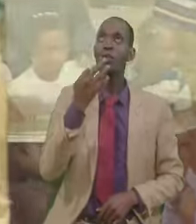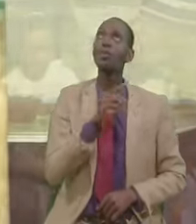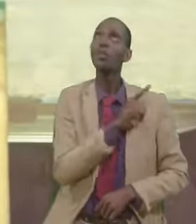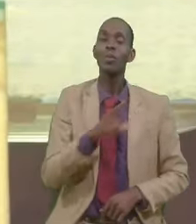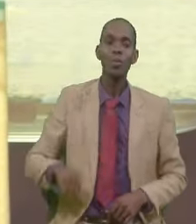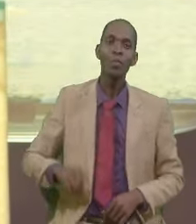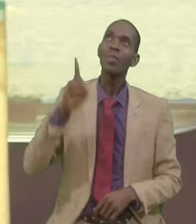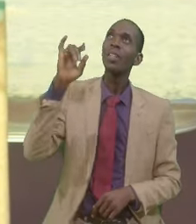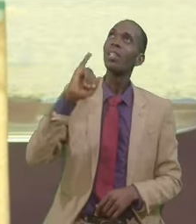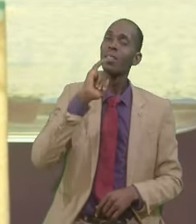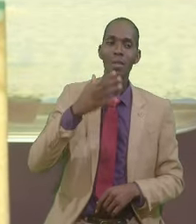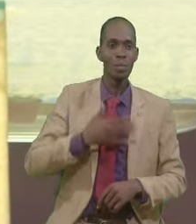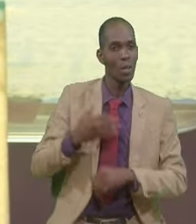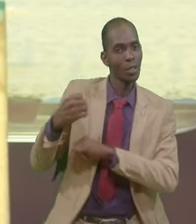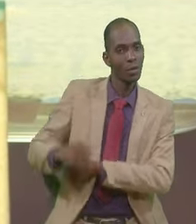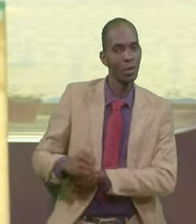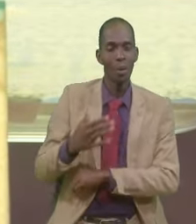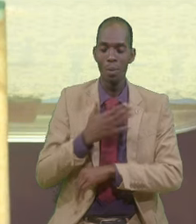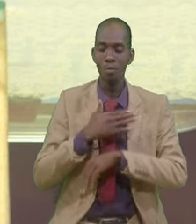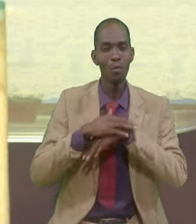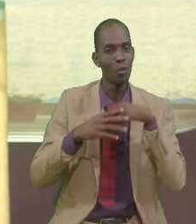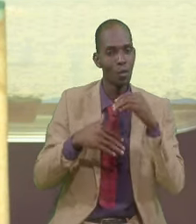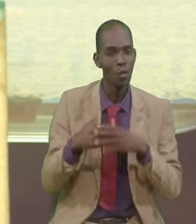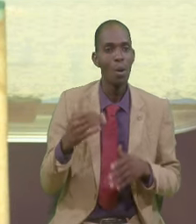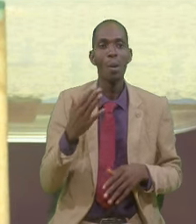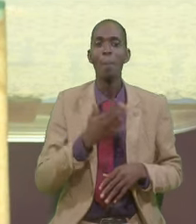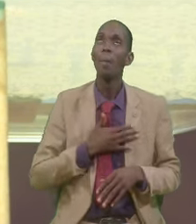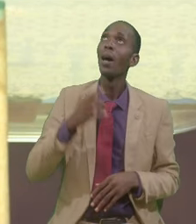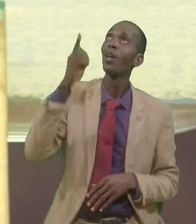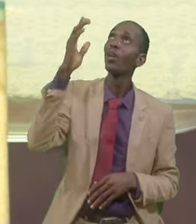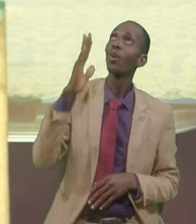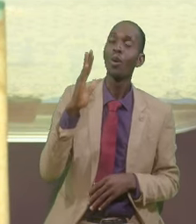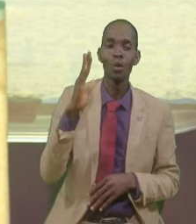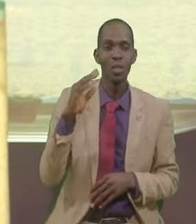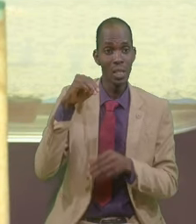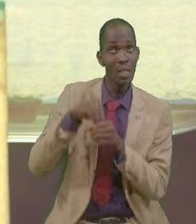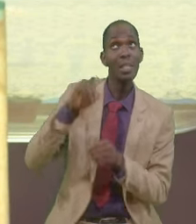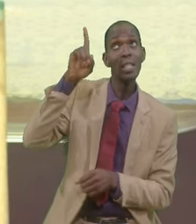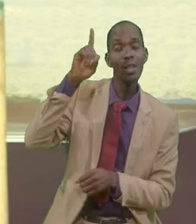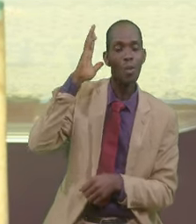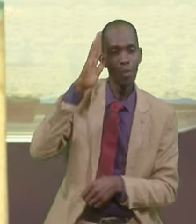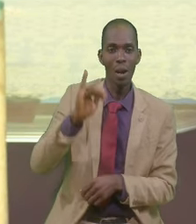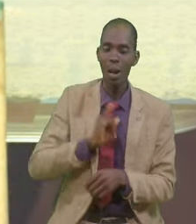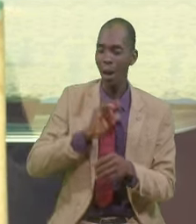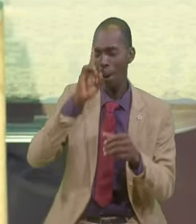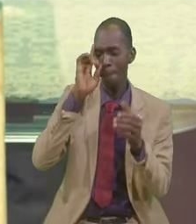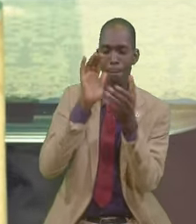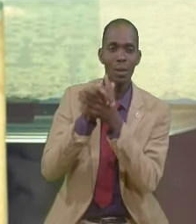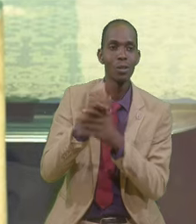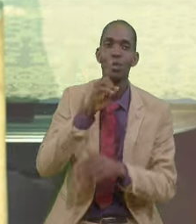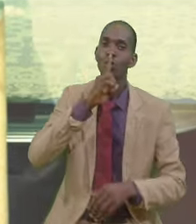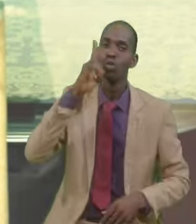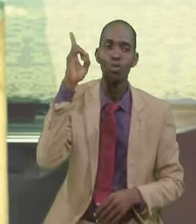my refuge, my fortress, my God. In him will I trust.